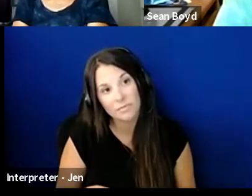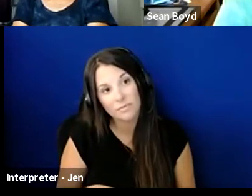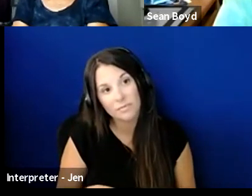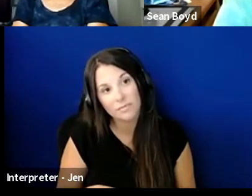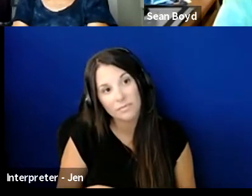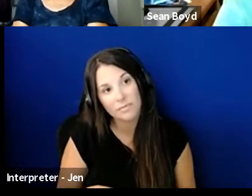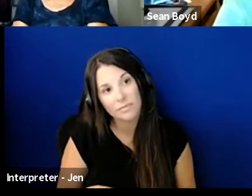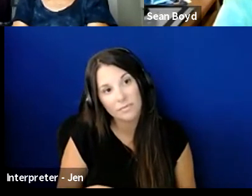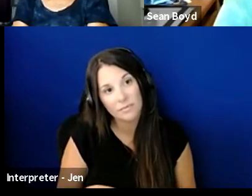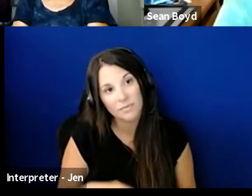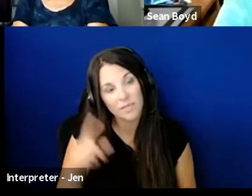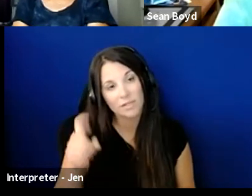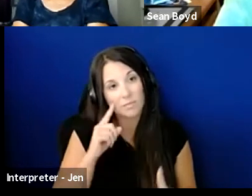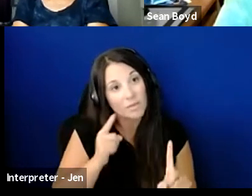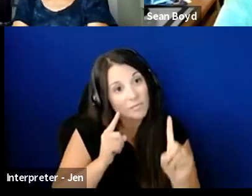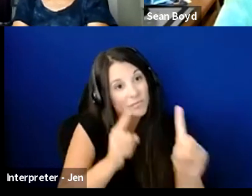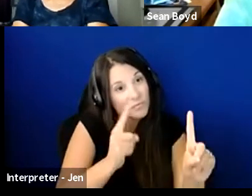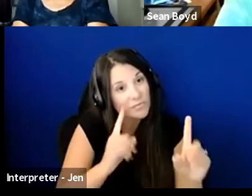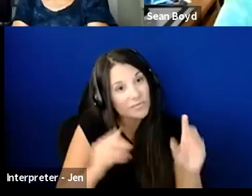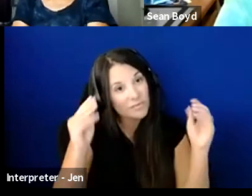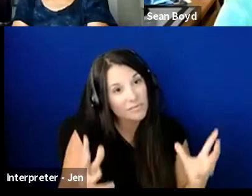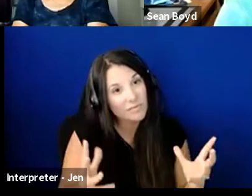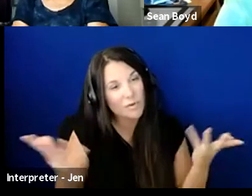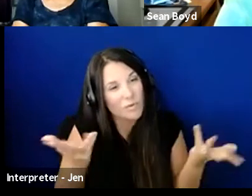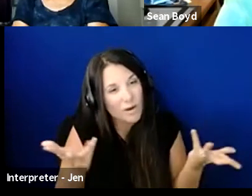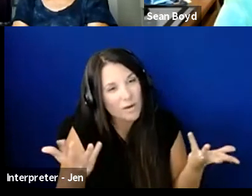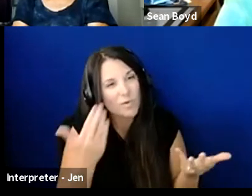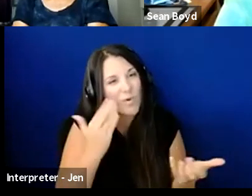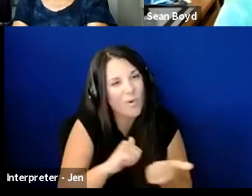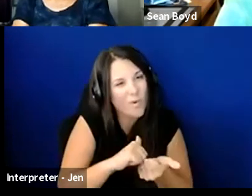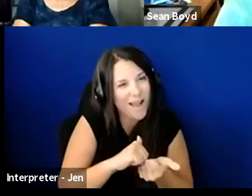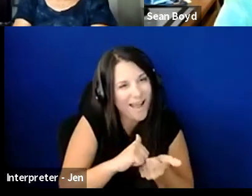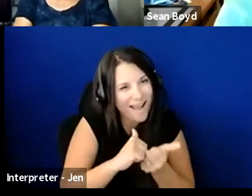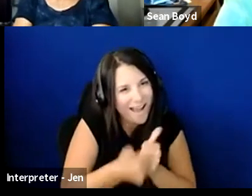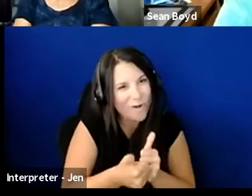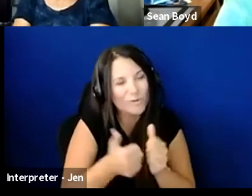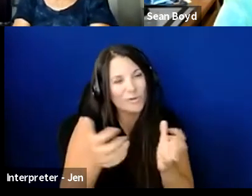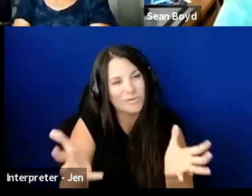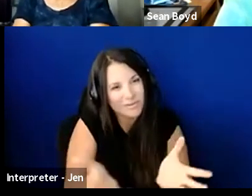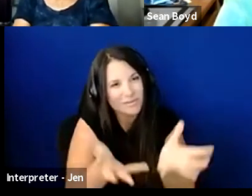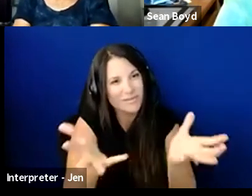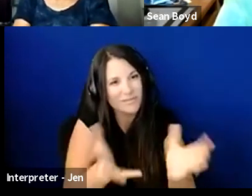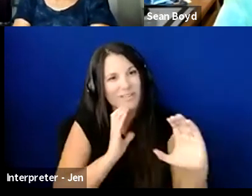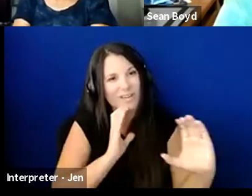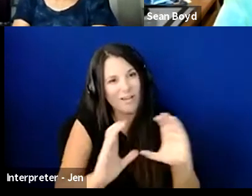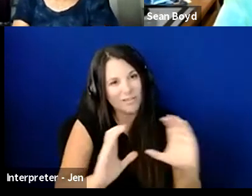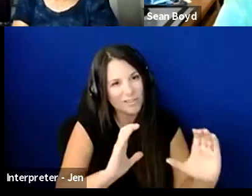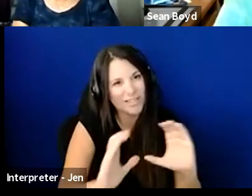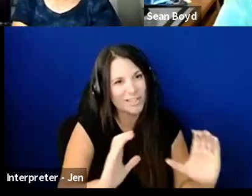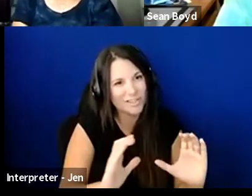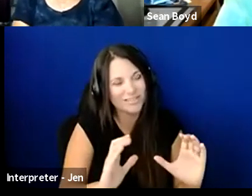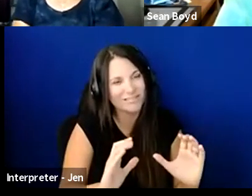what we should be aspiring to as teachers is to know how to shape conversation in a constructive way where we are